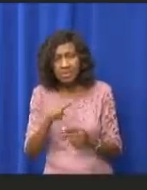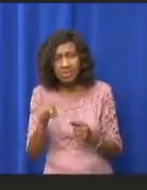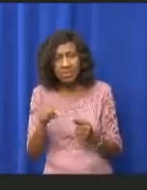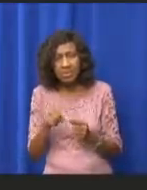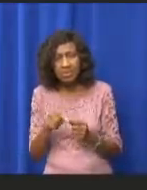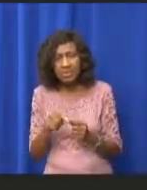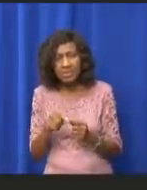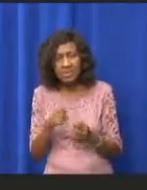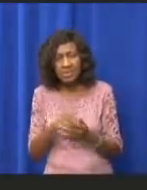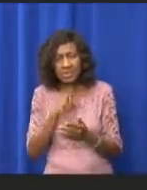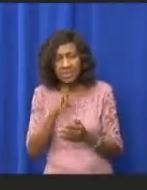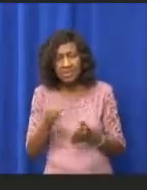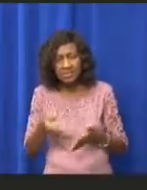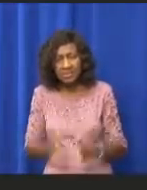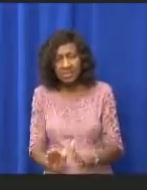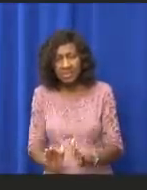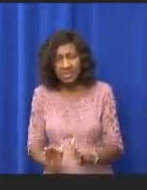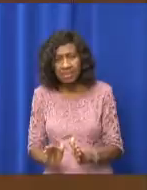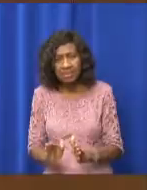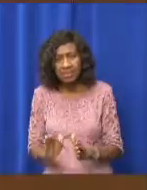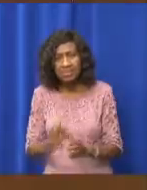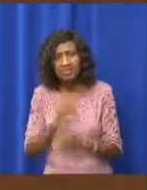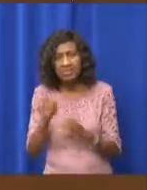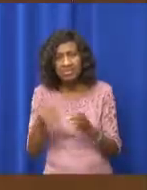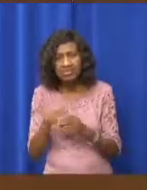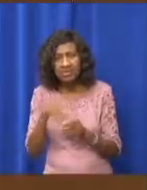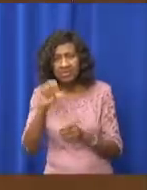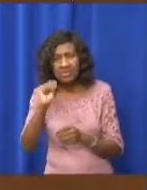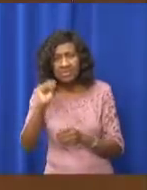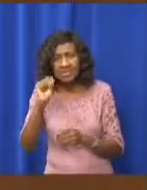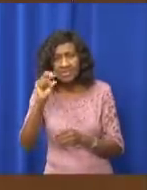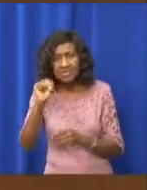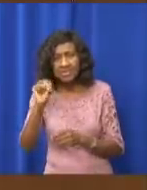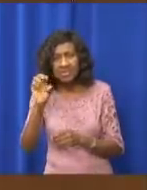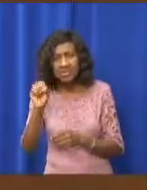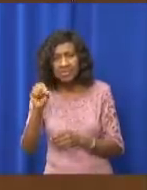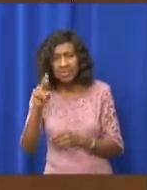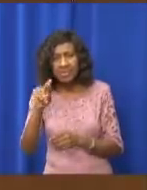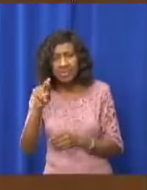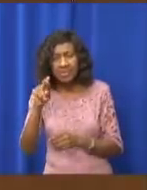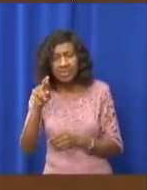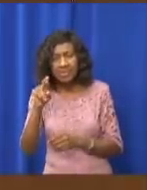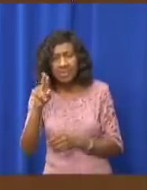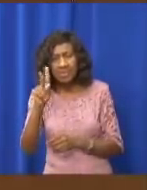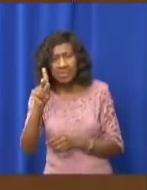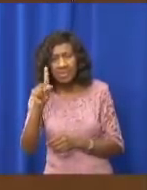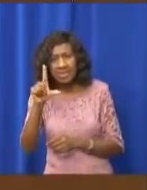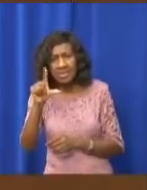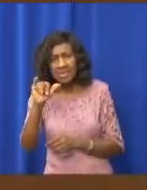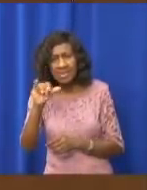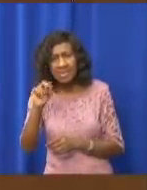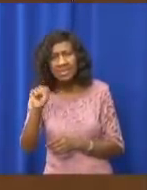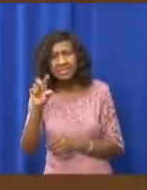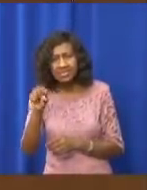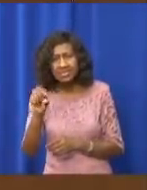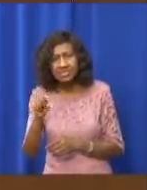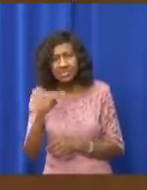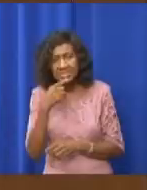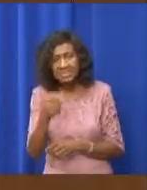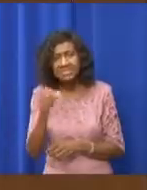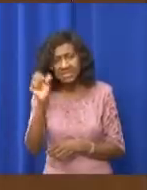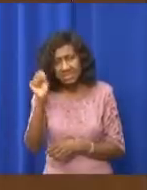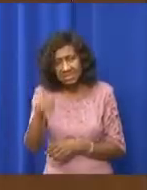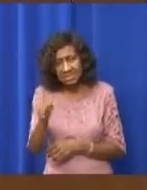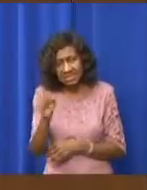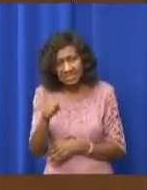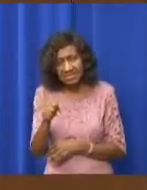that include snorkeling? I think just the common sense application would be yes, within range